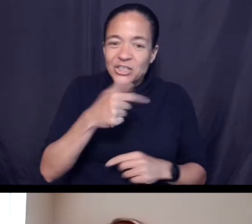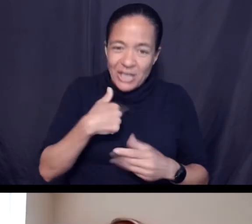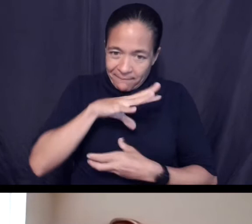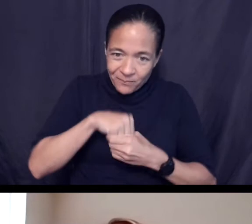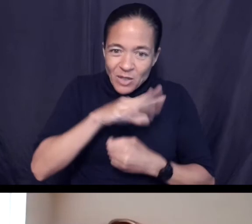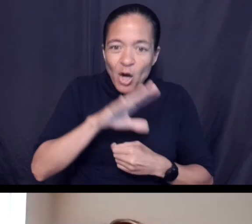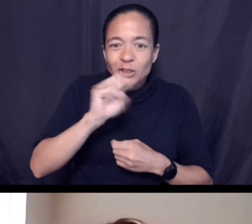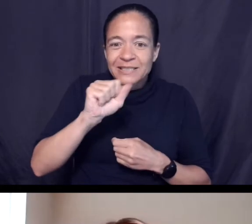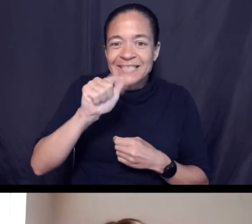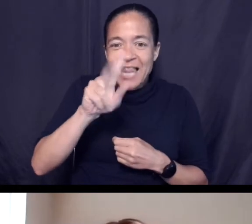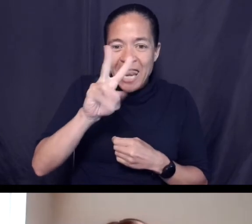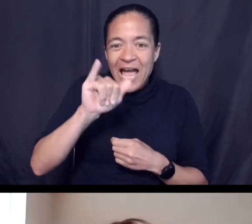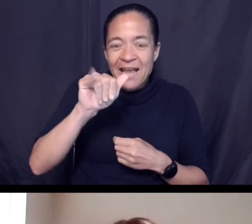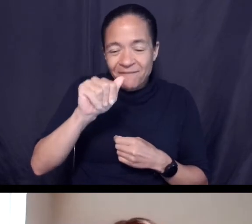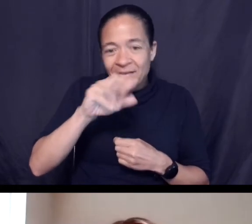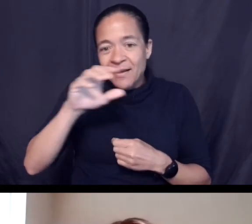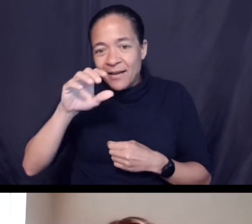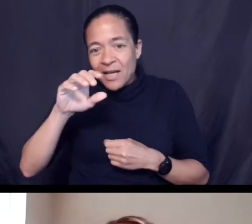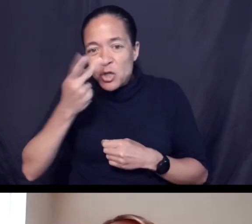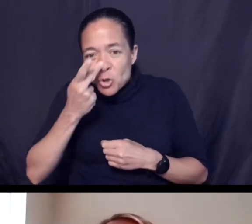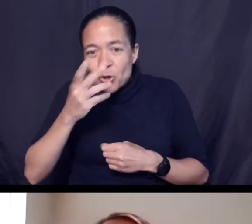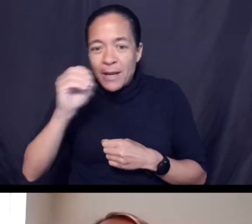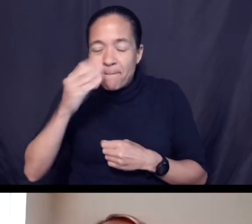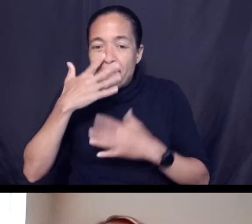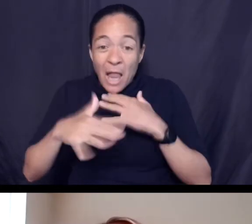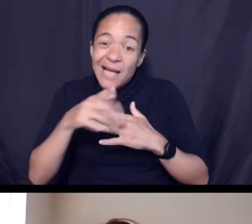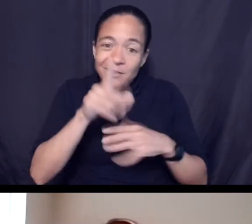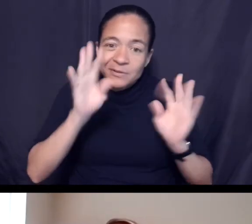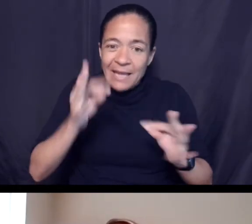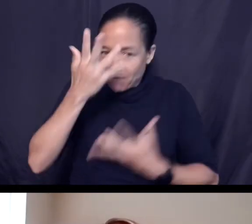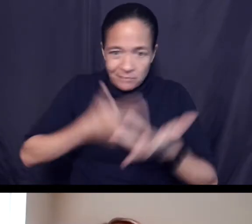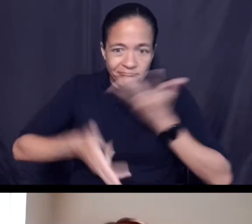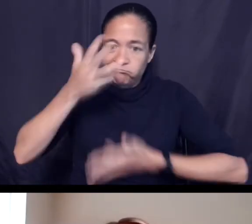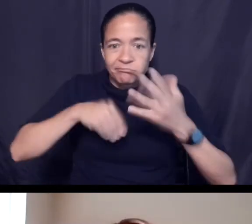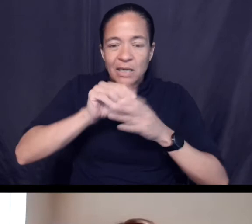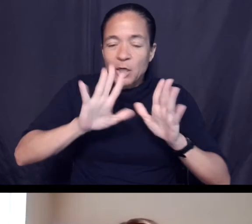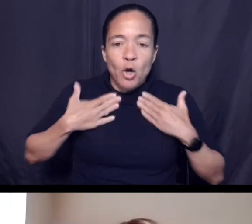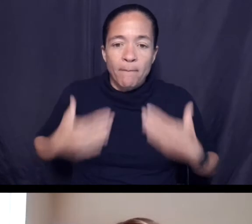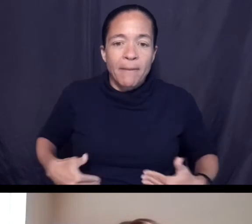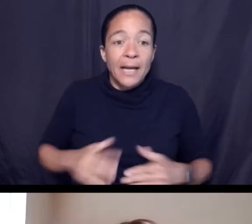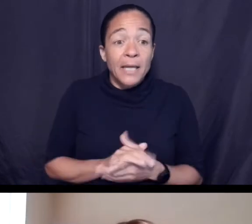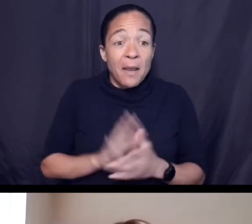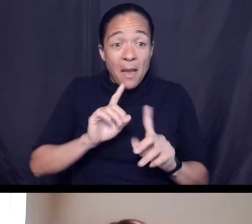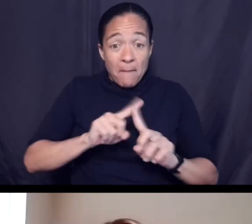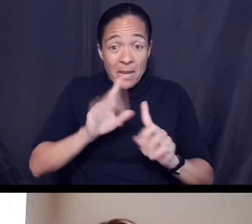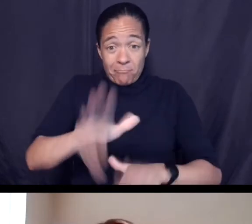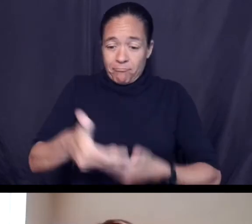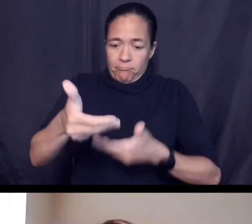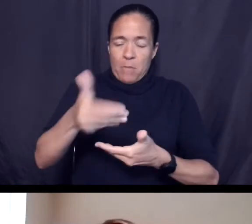saliva. So she definitely had CMV everywhere, I guess you could say, when she was born. But she really looked the picture of